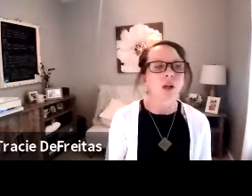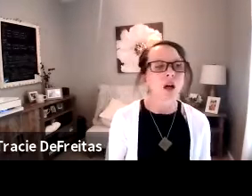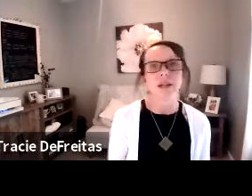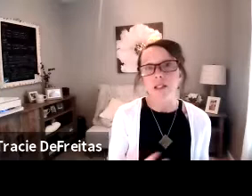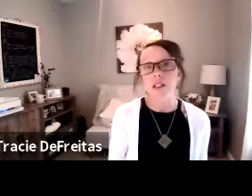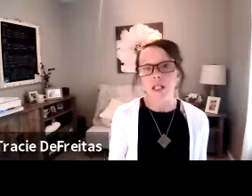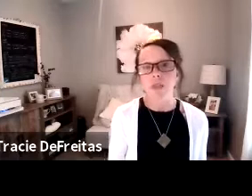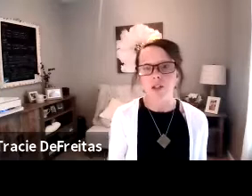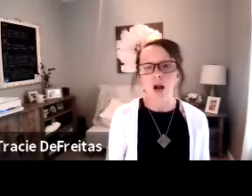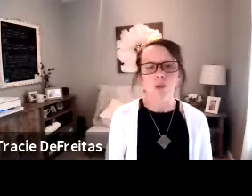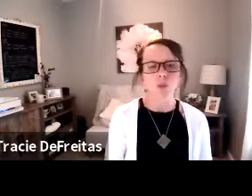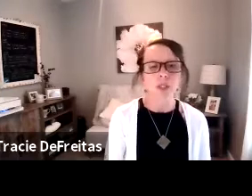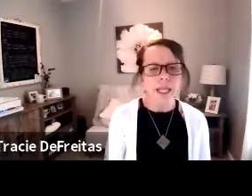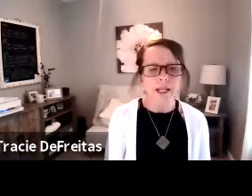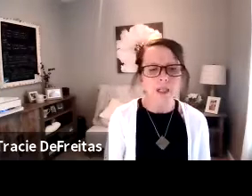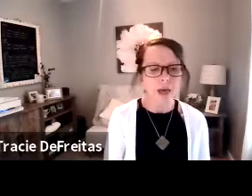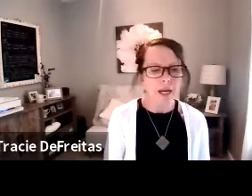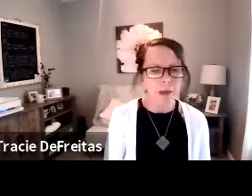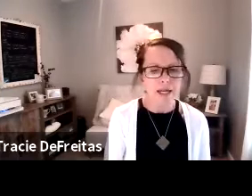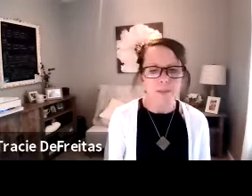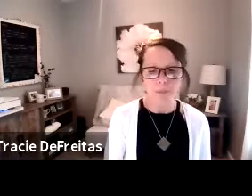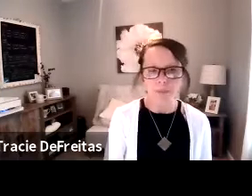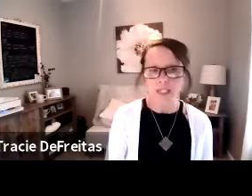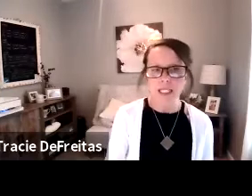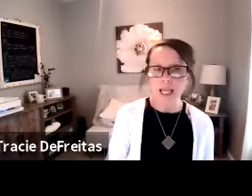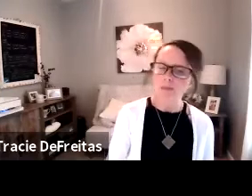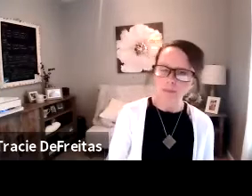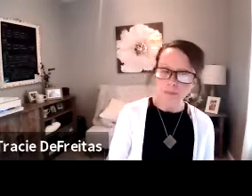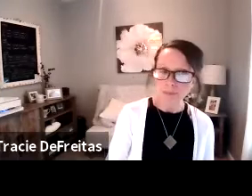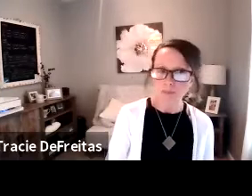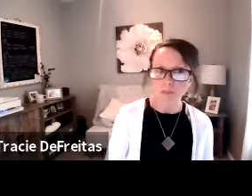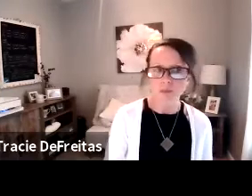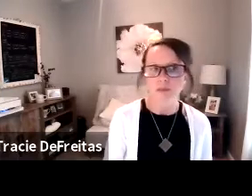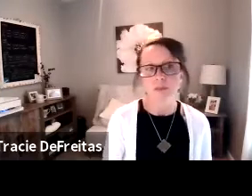work, and succeed on the job. So really kind of keep that in mind. Next slide.